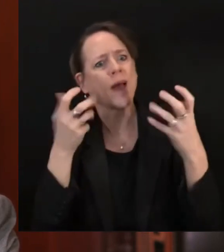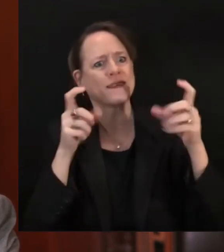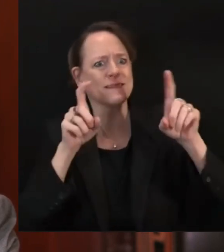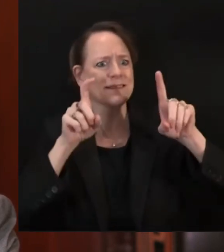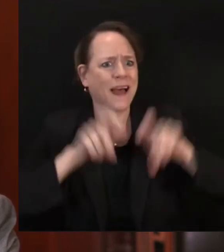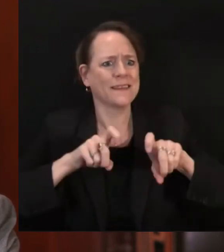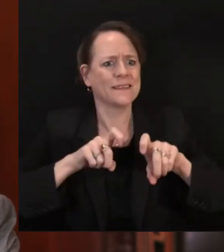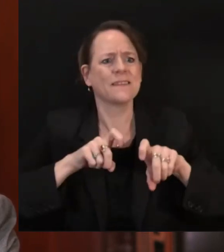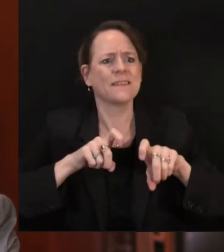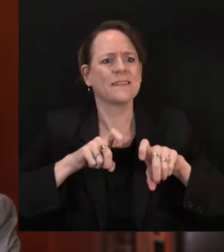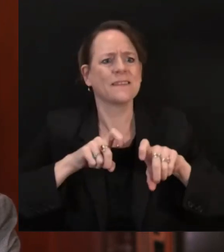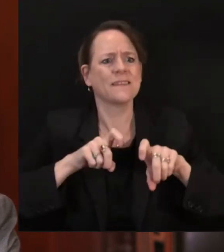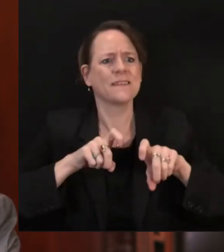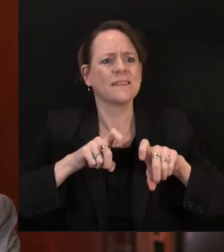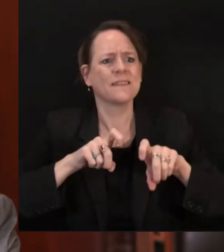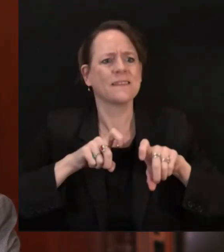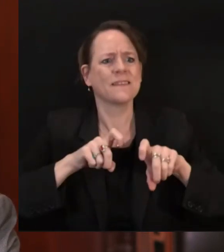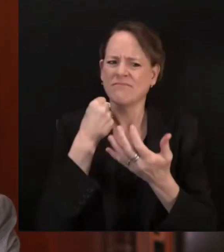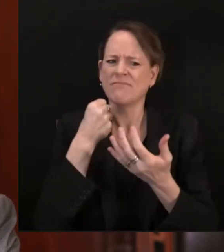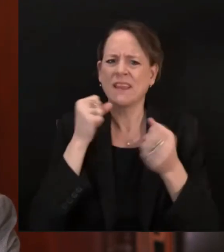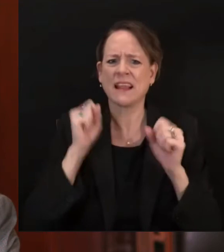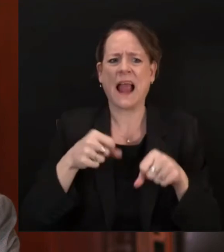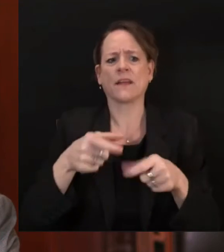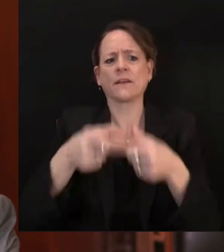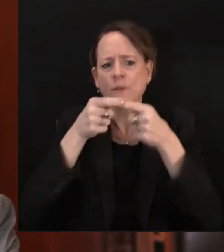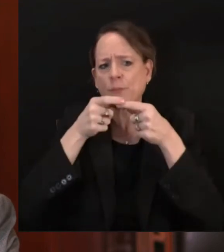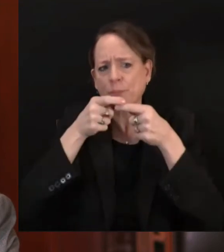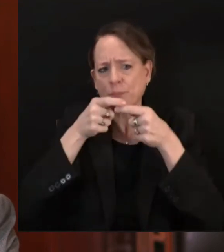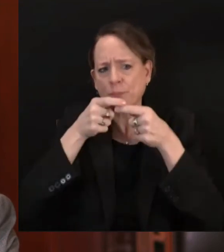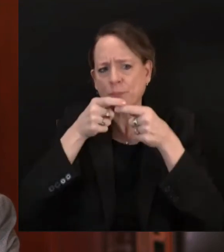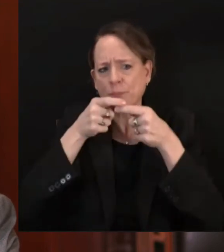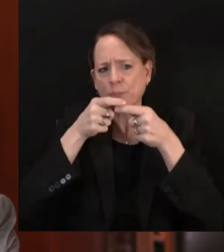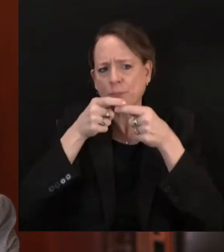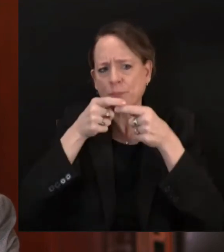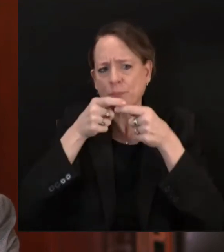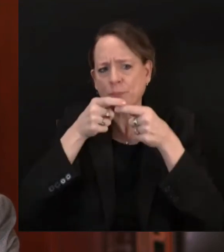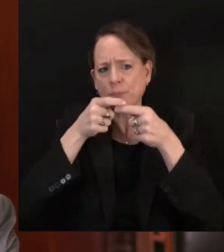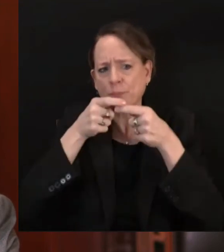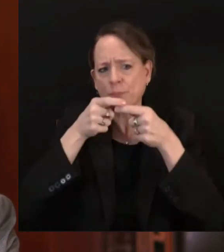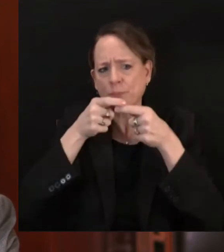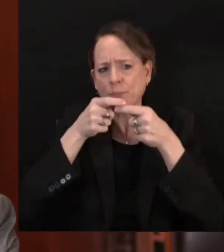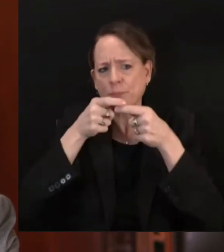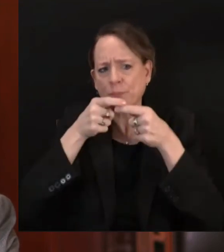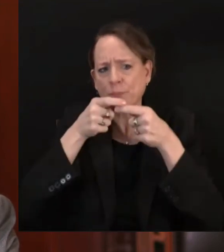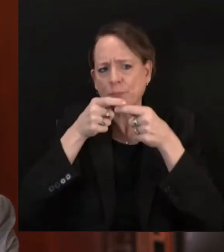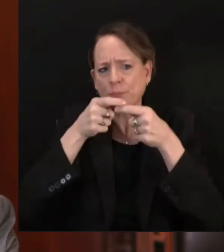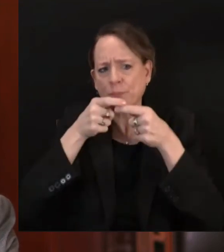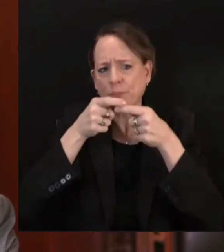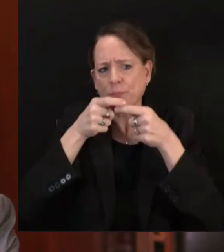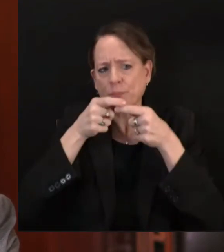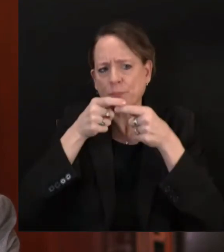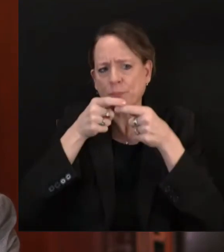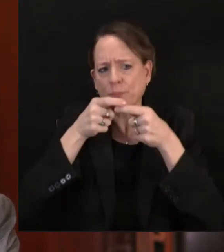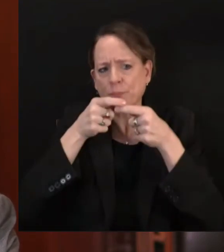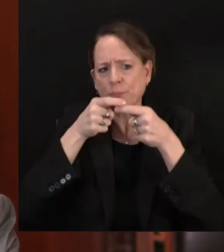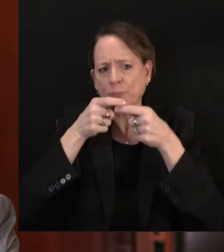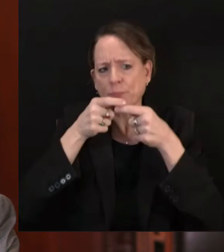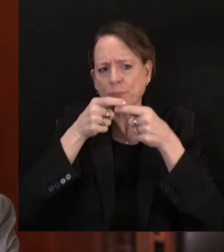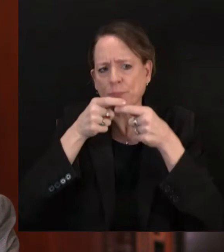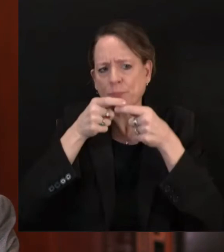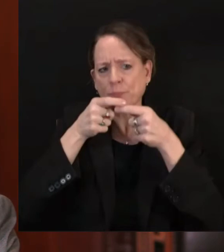in collaboration with local and tribal public health folks and the Wisconsin National Guard. But even